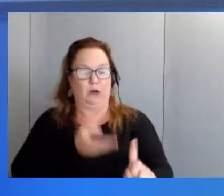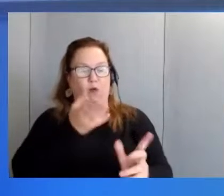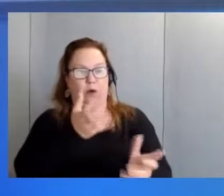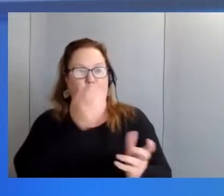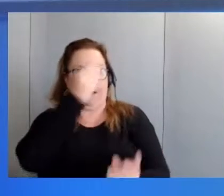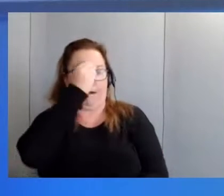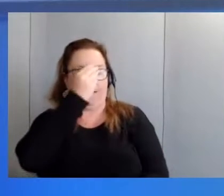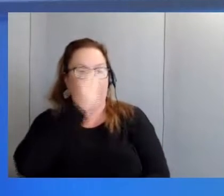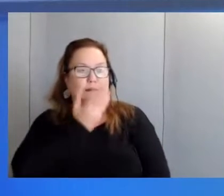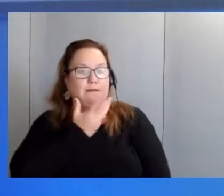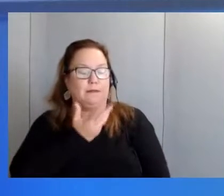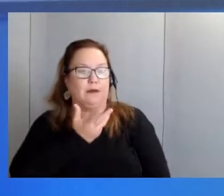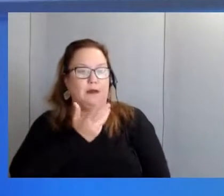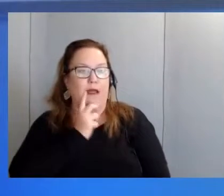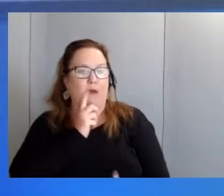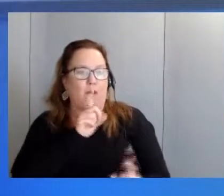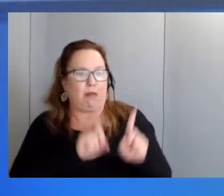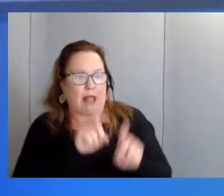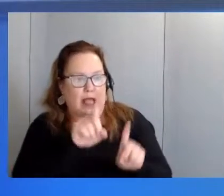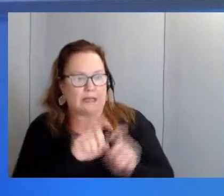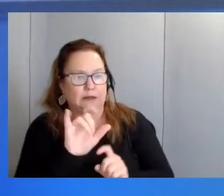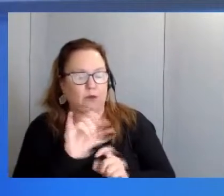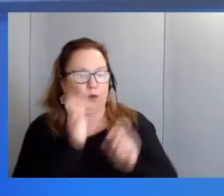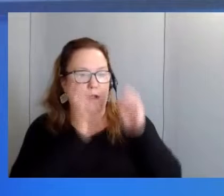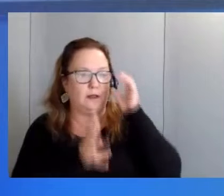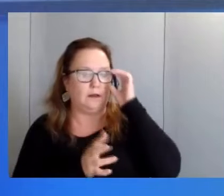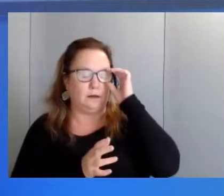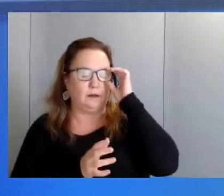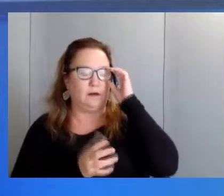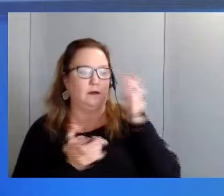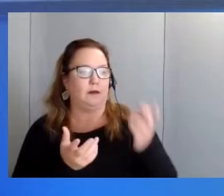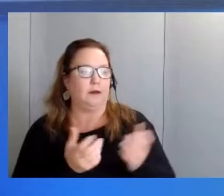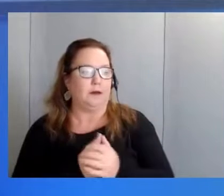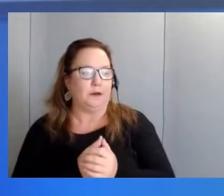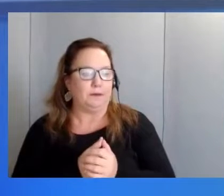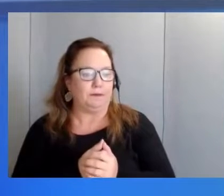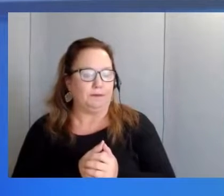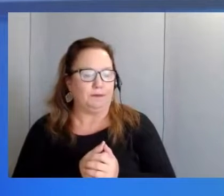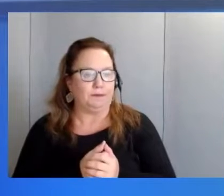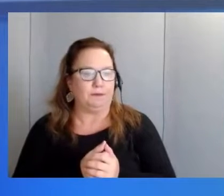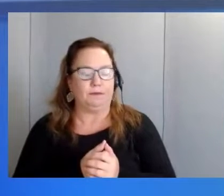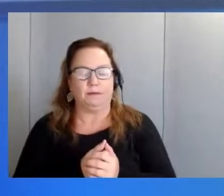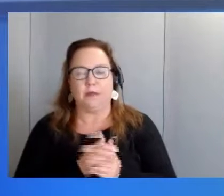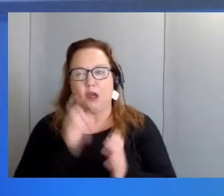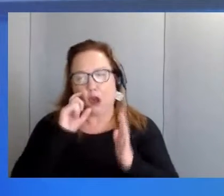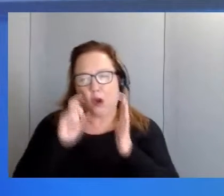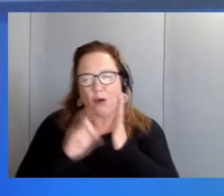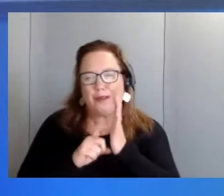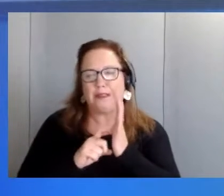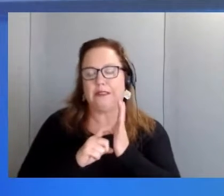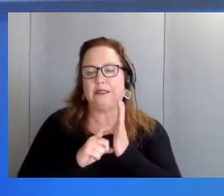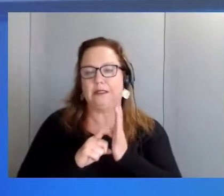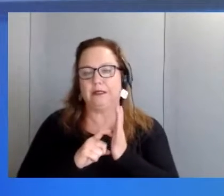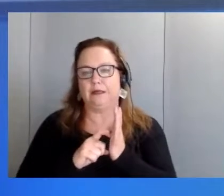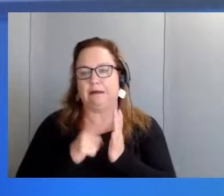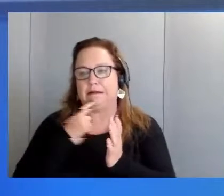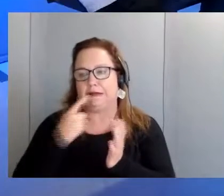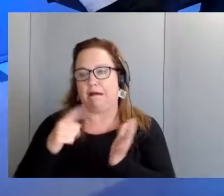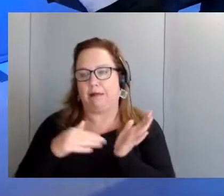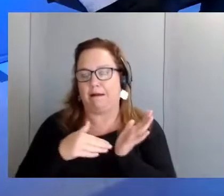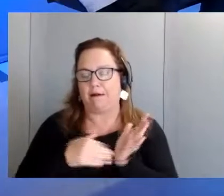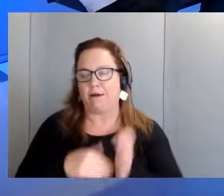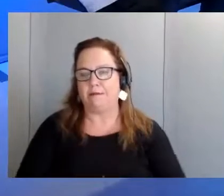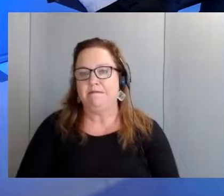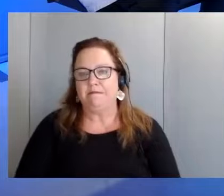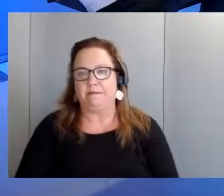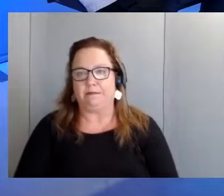and we'll probe for those questions. So good. But take notice and let your physician know. All right, we put a